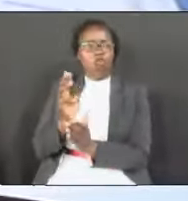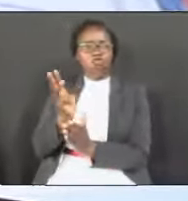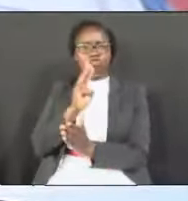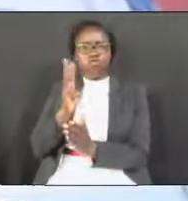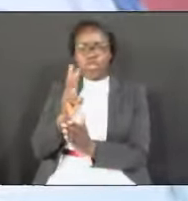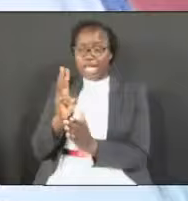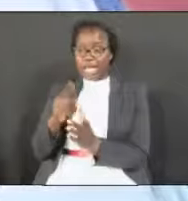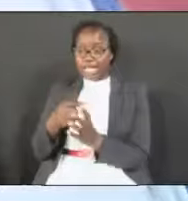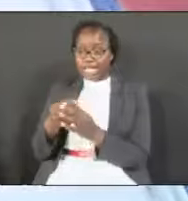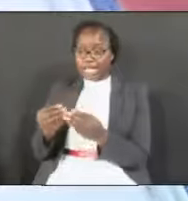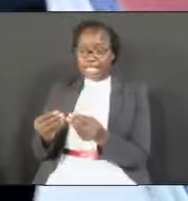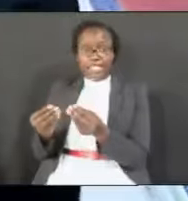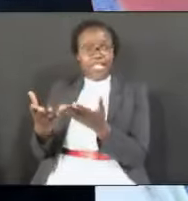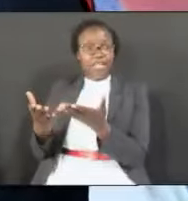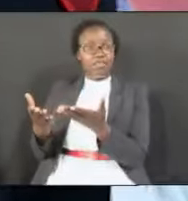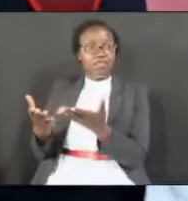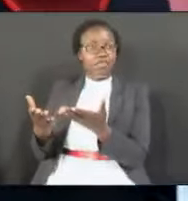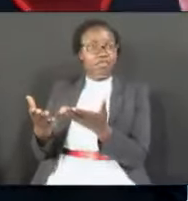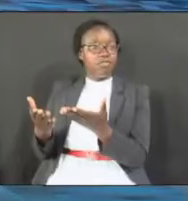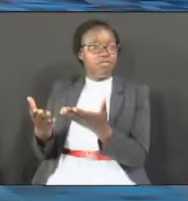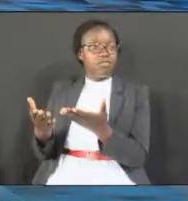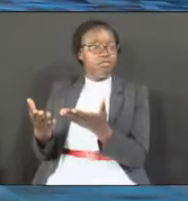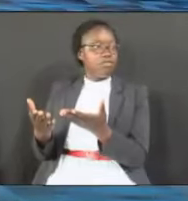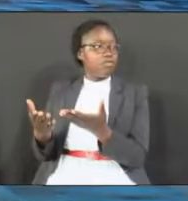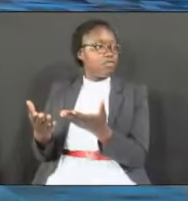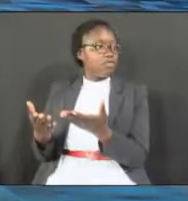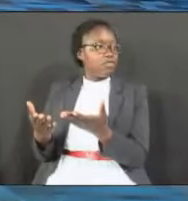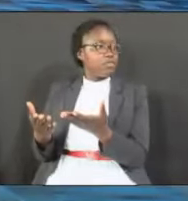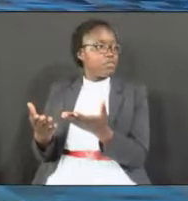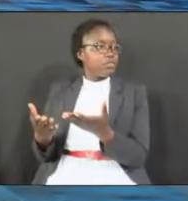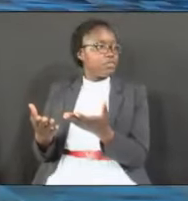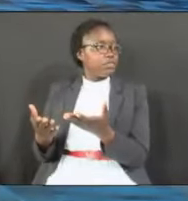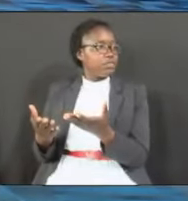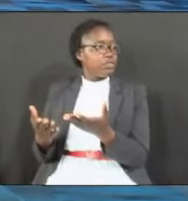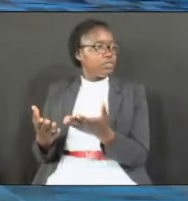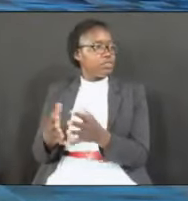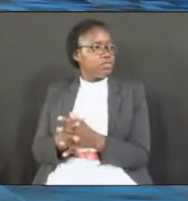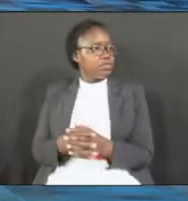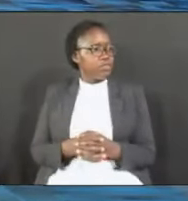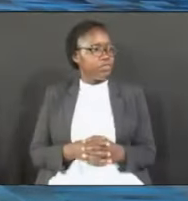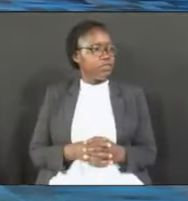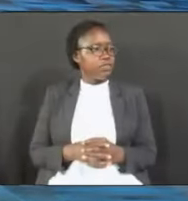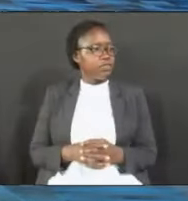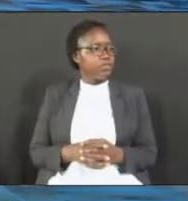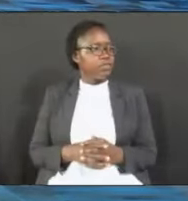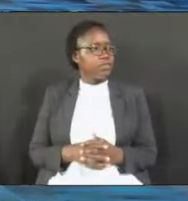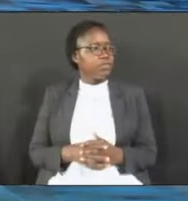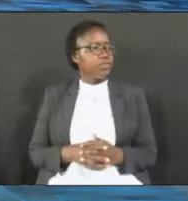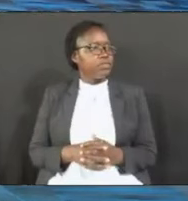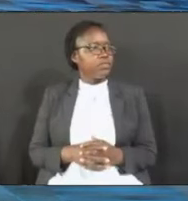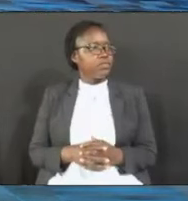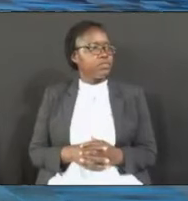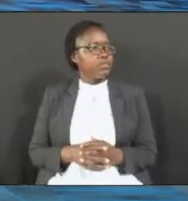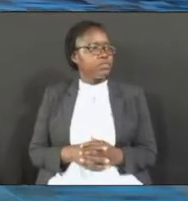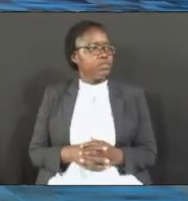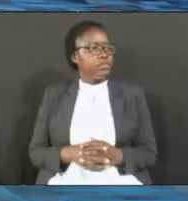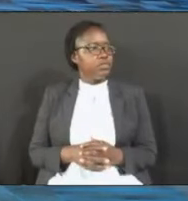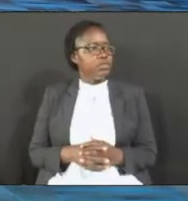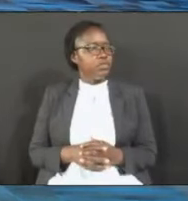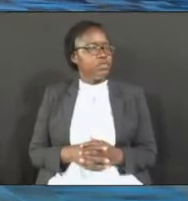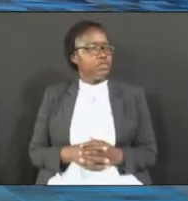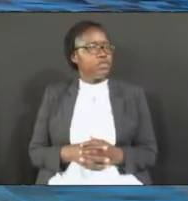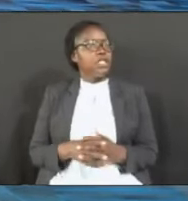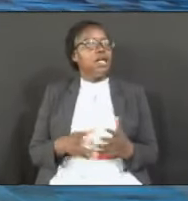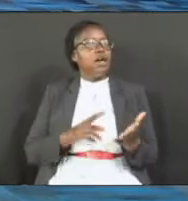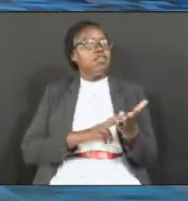he gave to... No. Let me read that verse. Let me read that verse, because so that I can put some things in perspective. No, watch here. No, verse